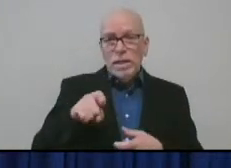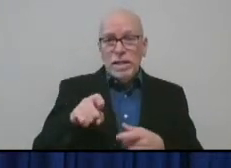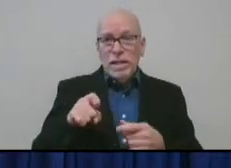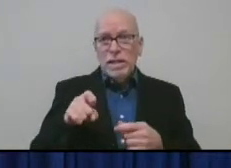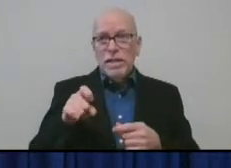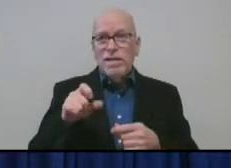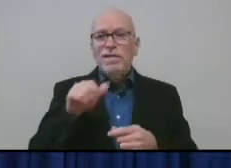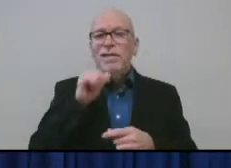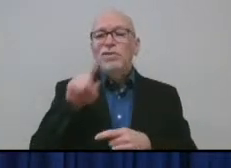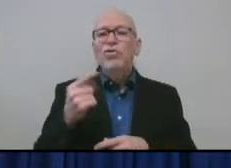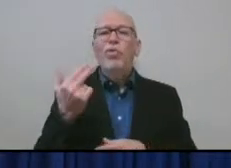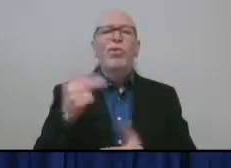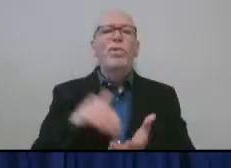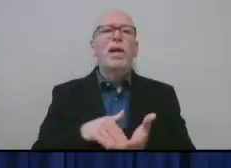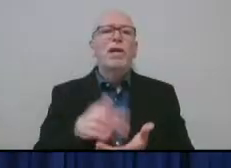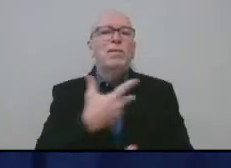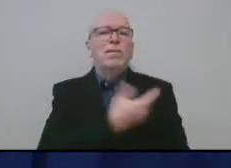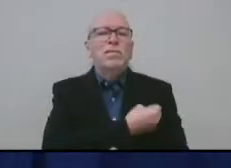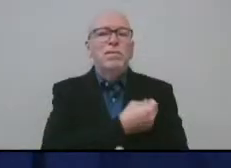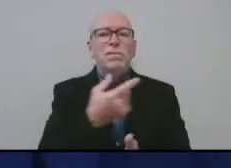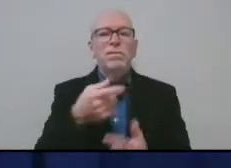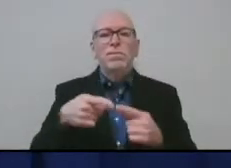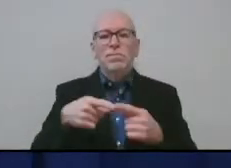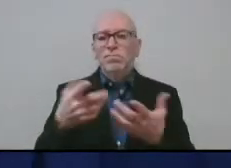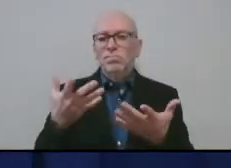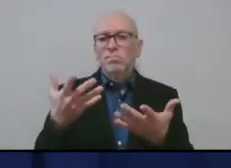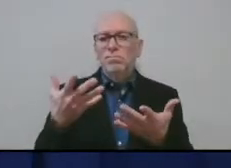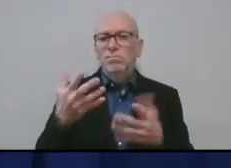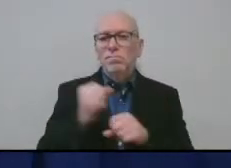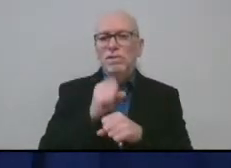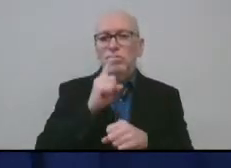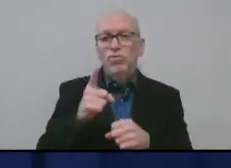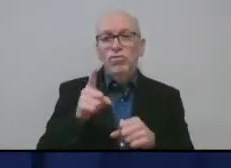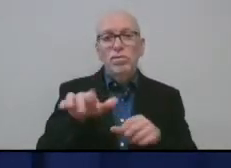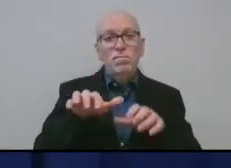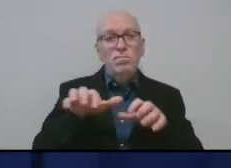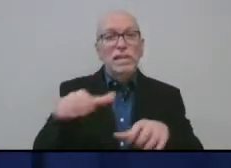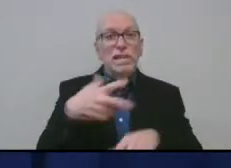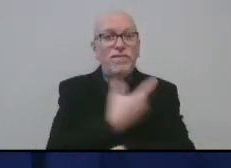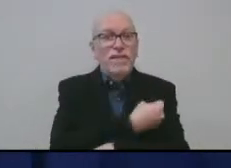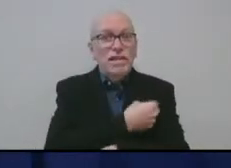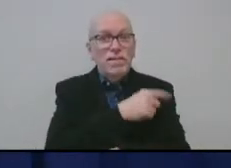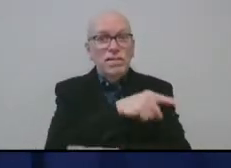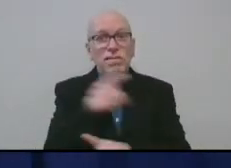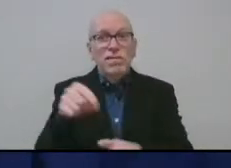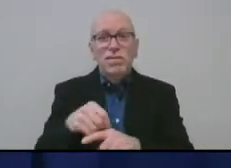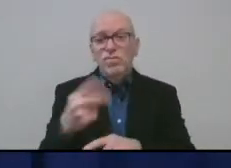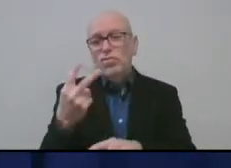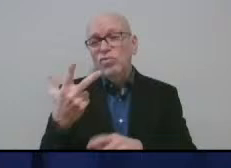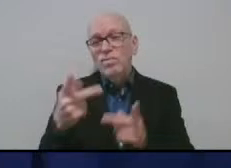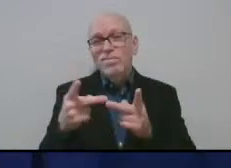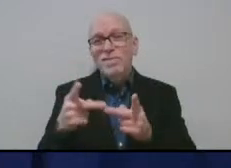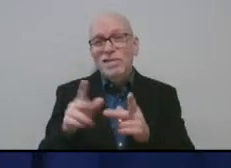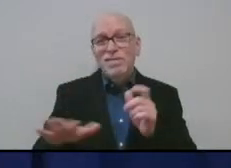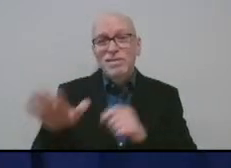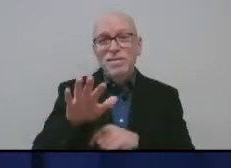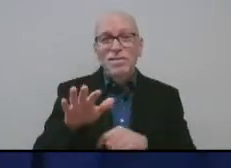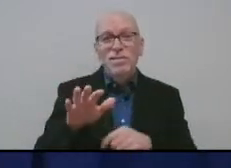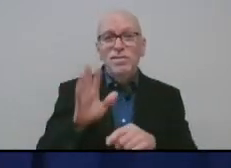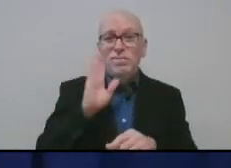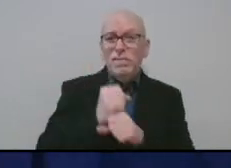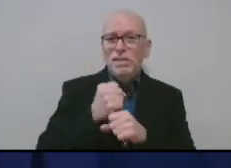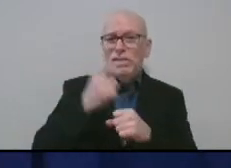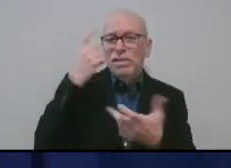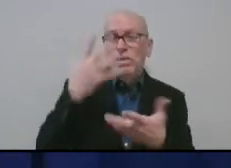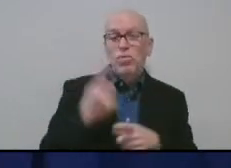additional 13,000 doses to really consider that mass vaccination sites just in 2 or 3 places in our state make sense.